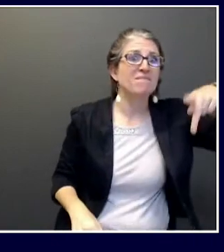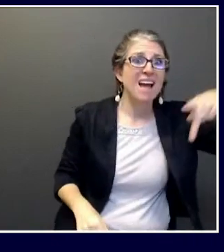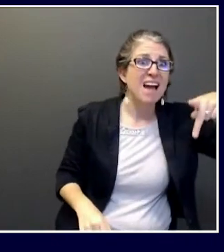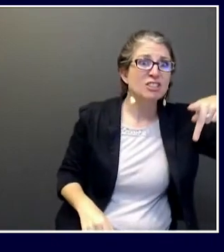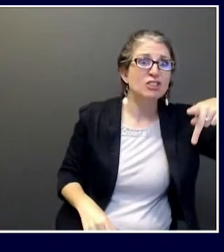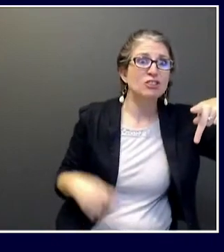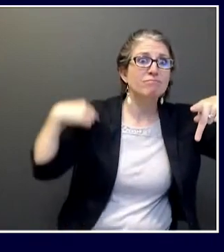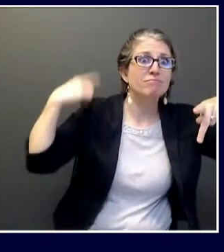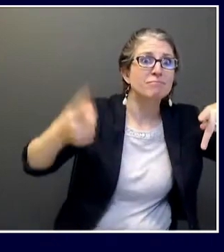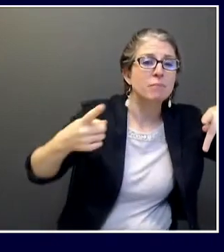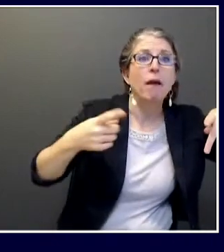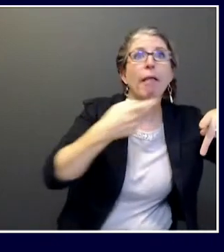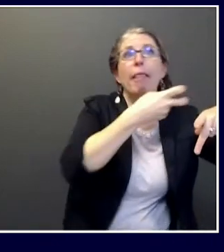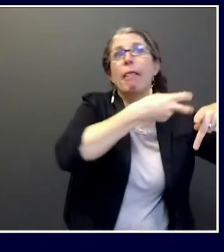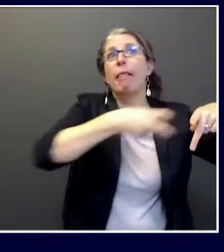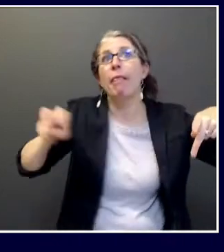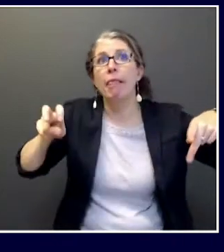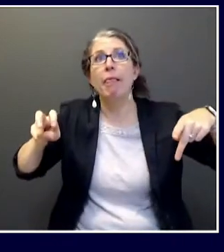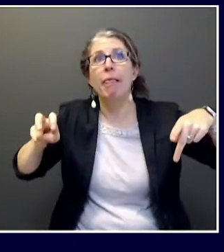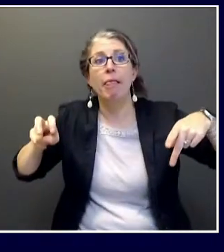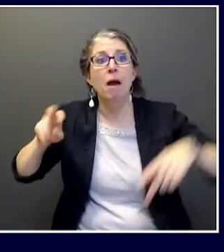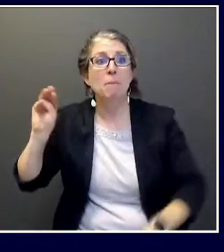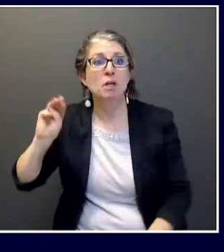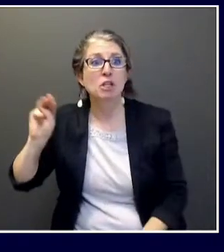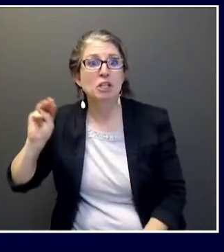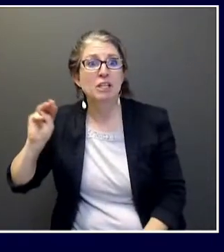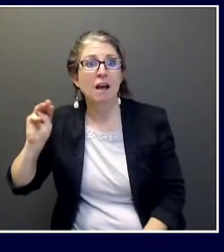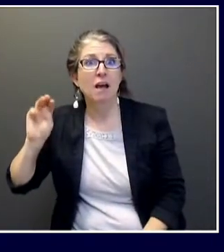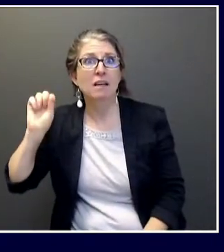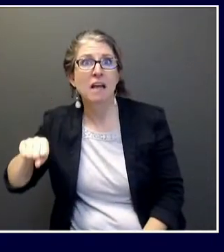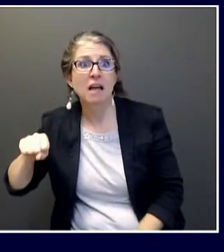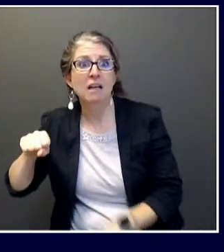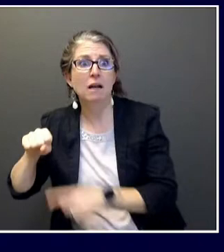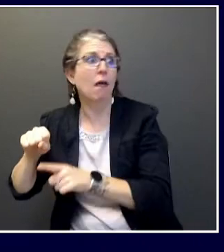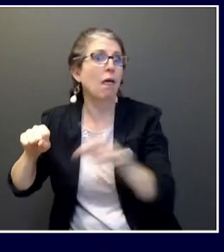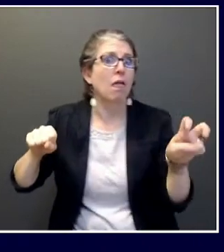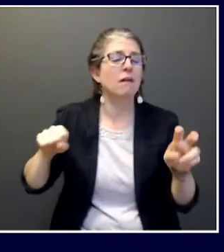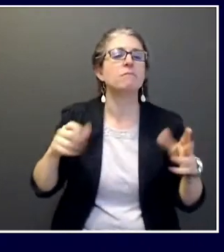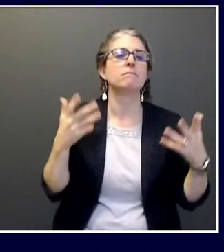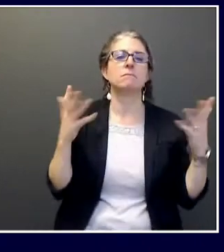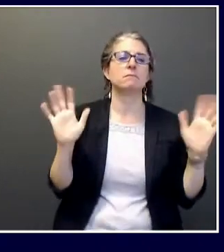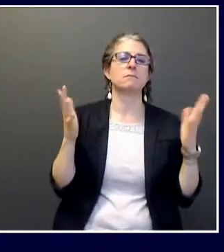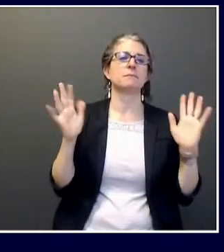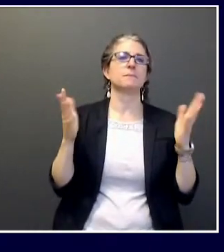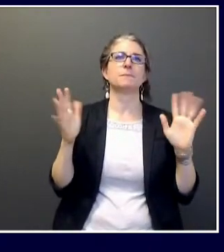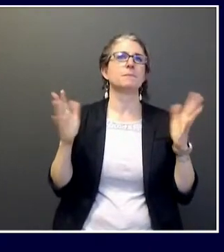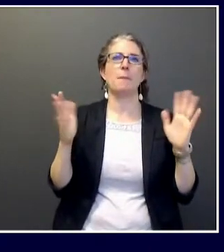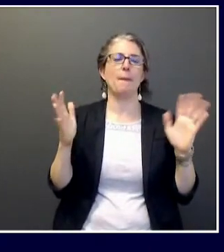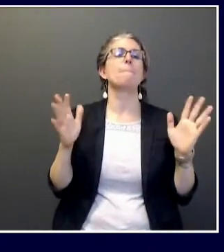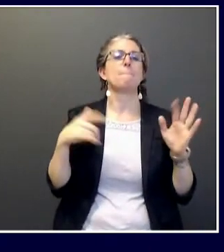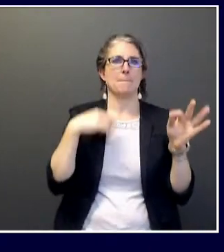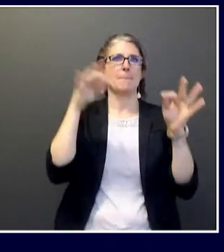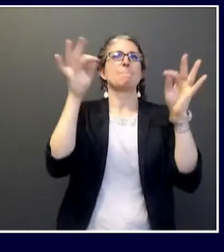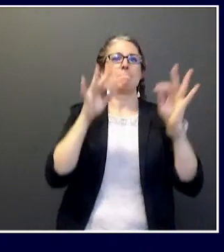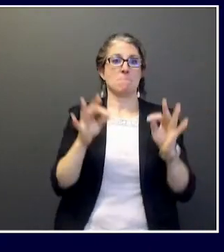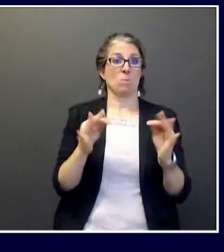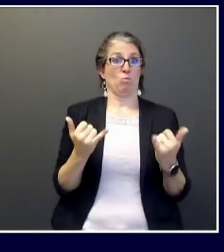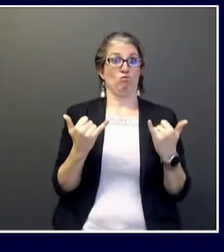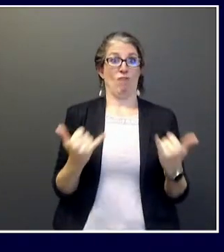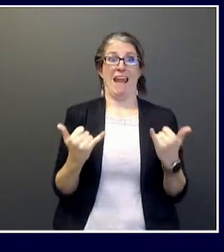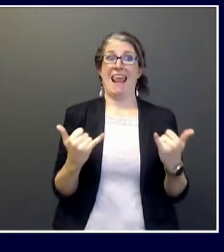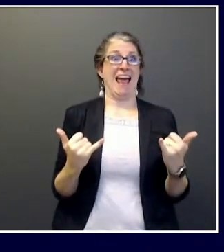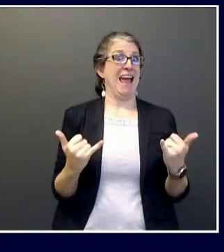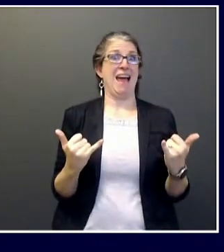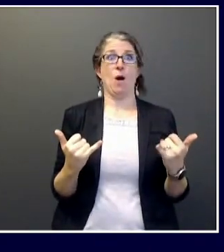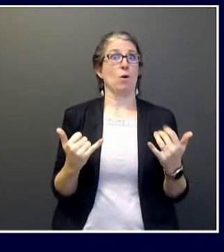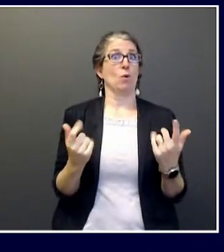vice versa. In addition, Brian, the scenario you mentioned, if you got your first shot of J&J, getting a booster with one of the other